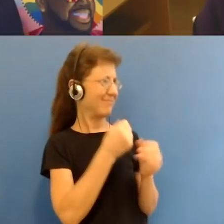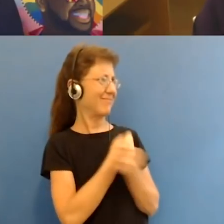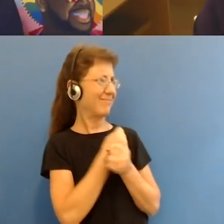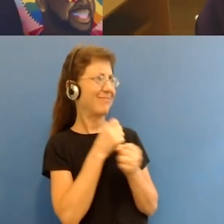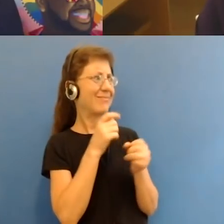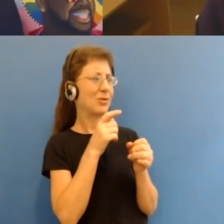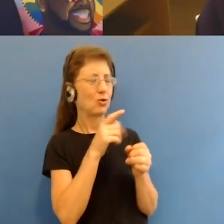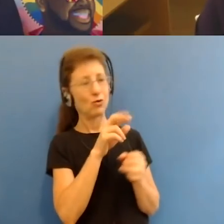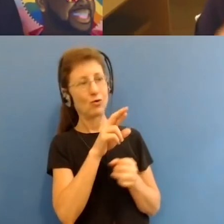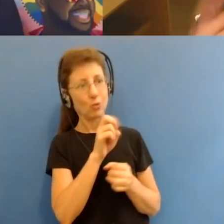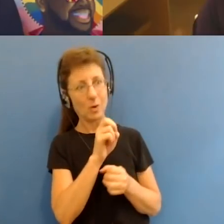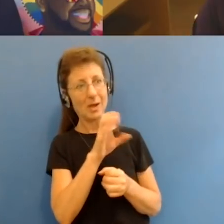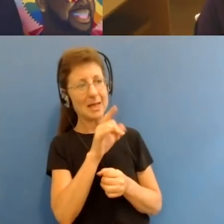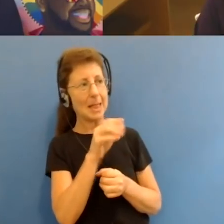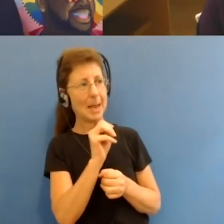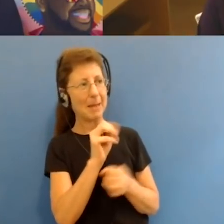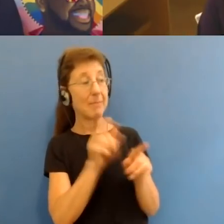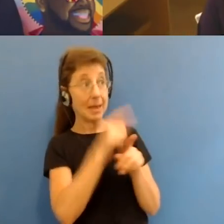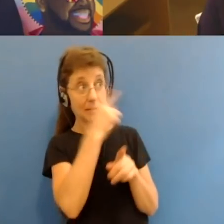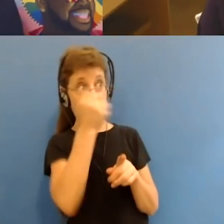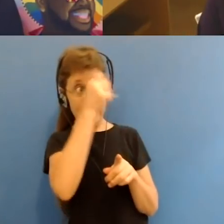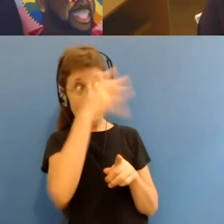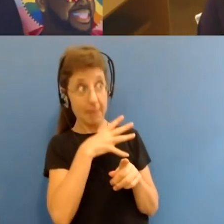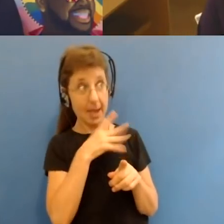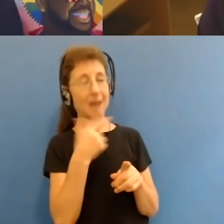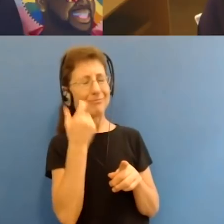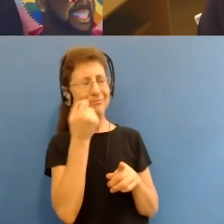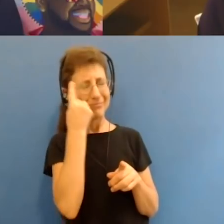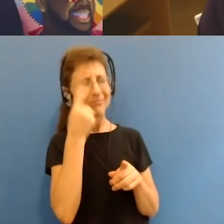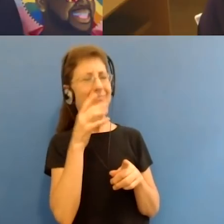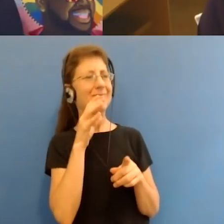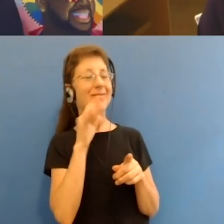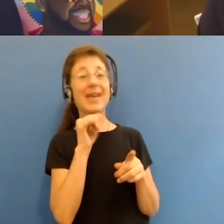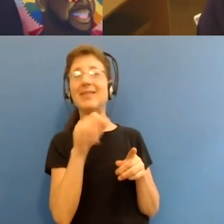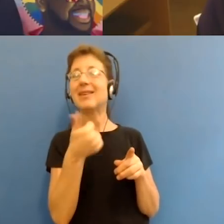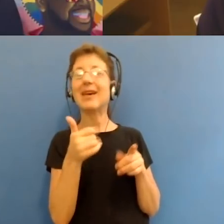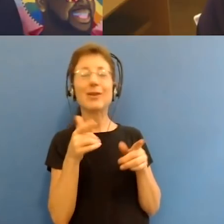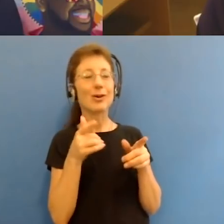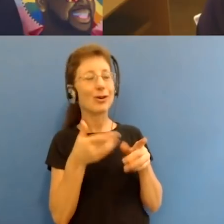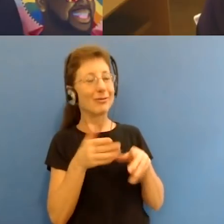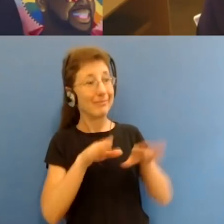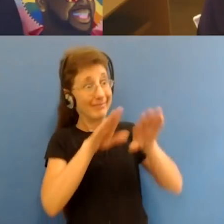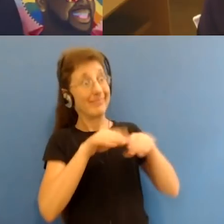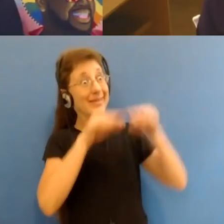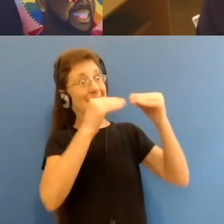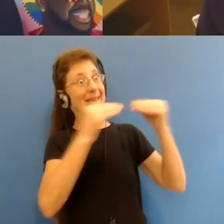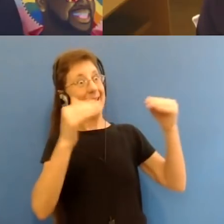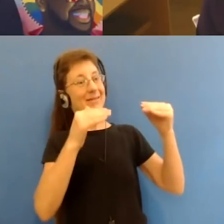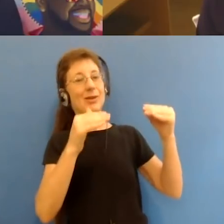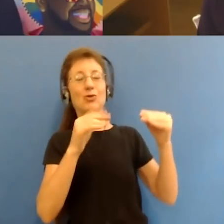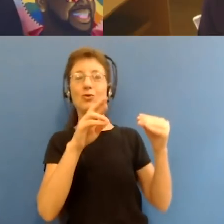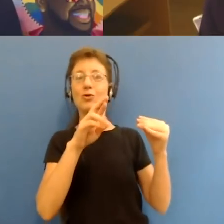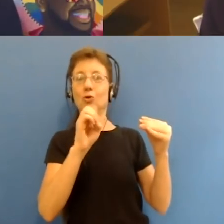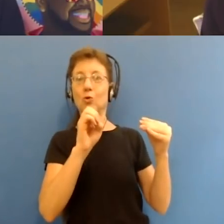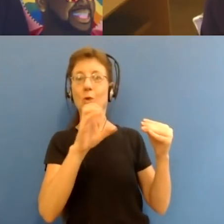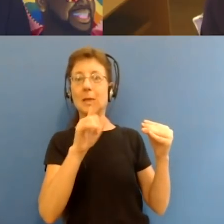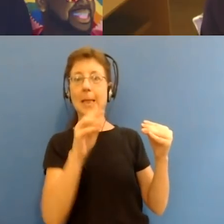man, it's a whole other dimension of reclaiming. And I'm aware